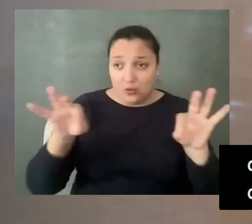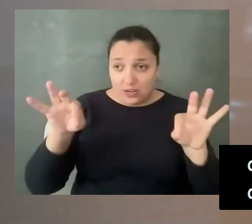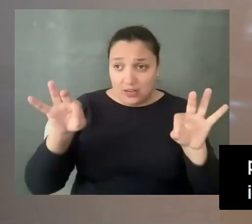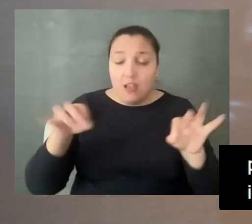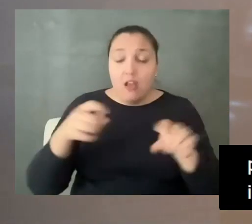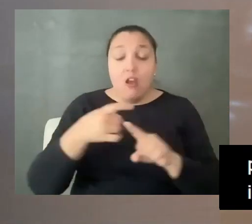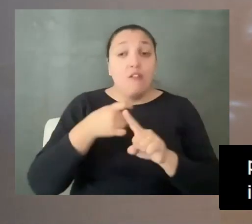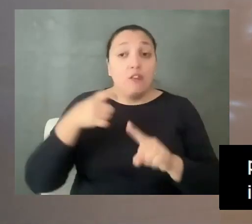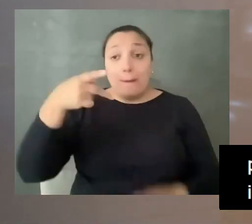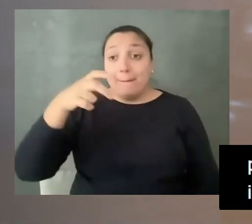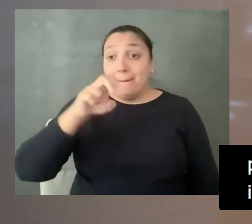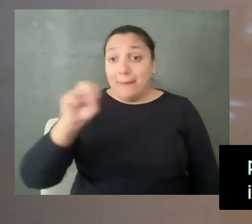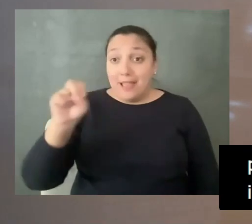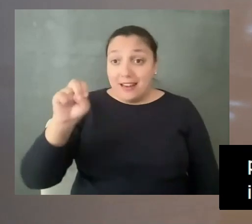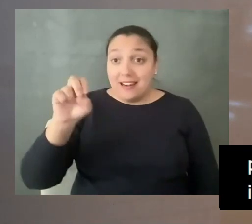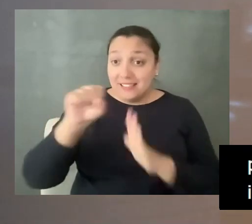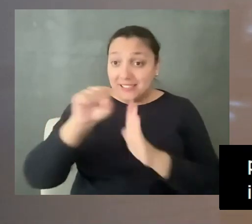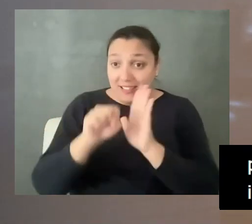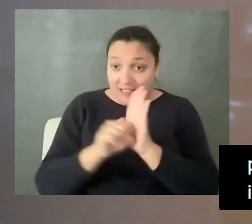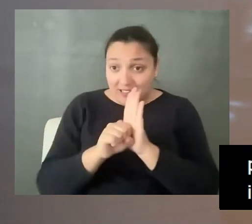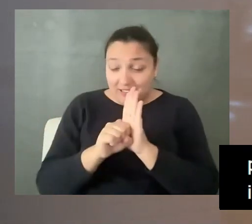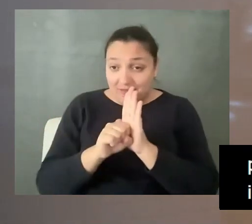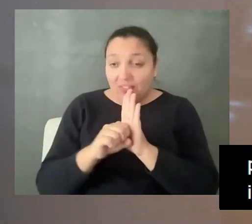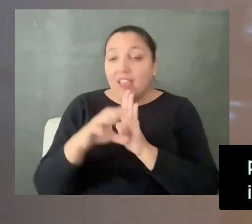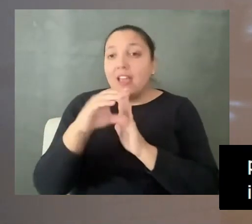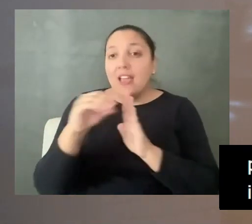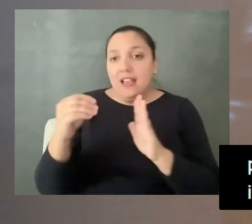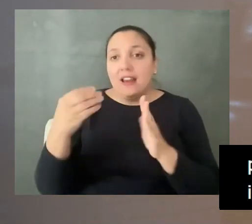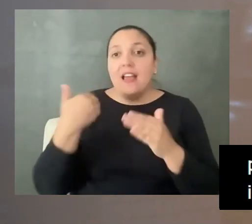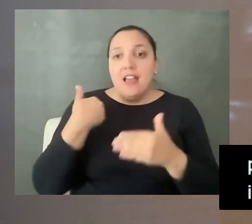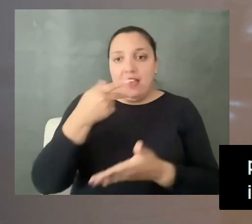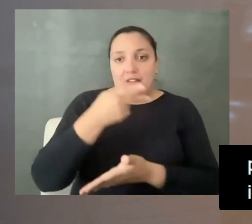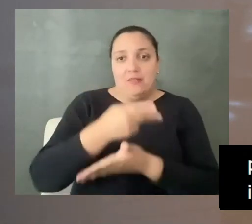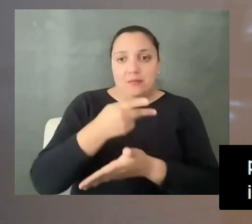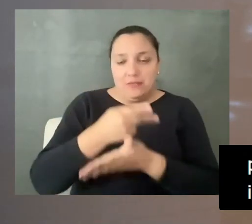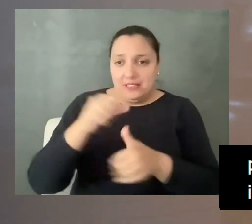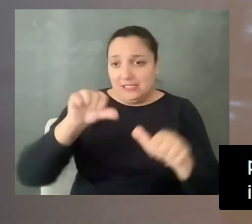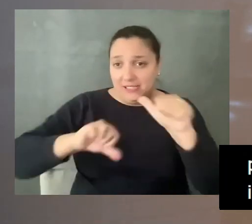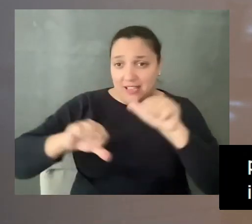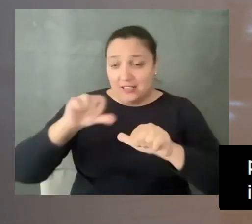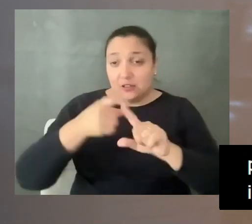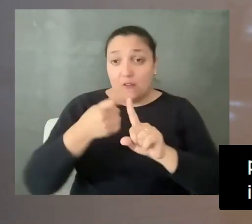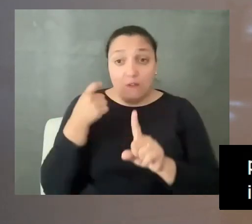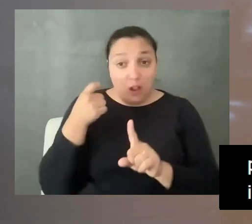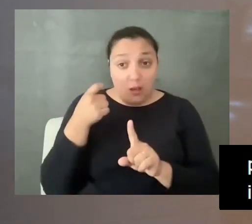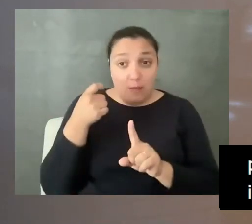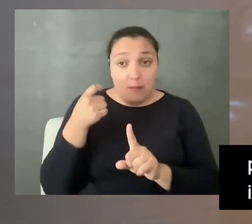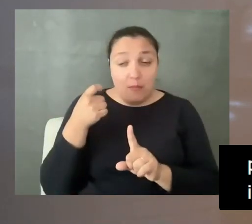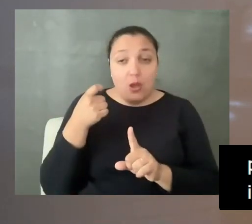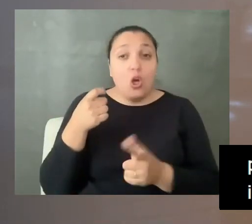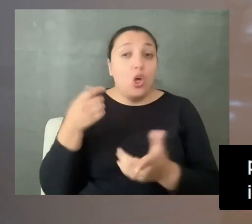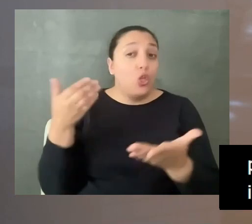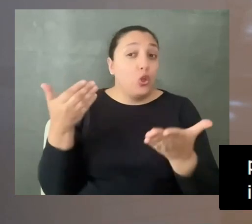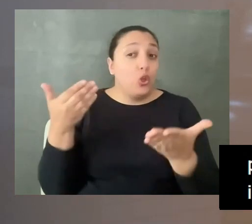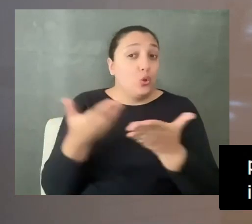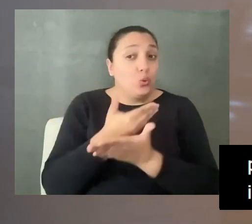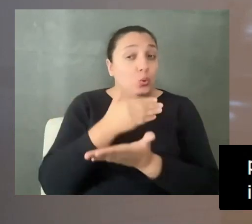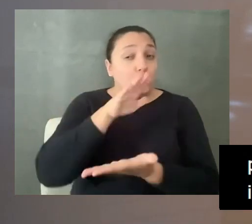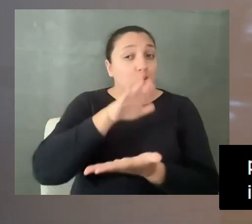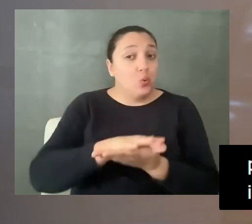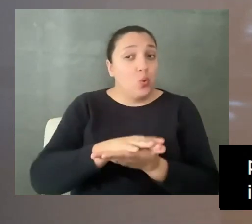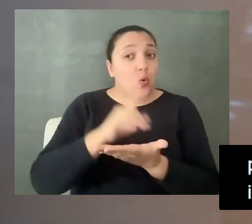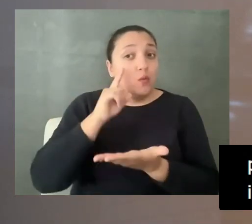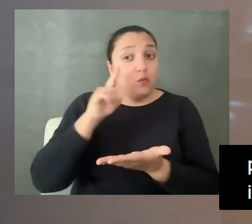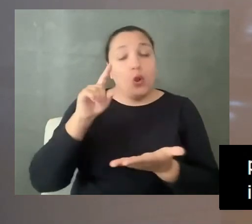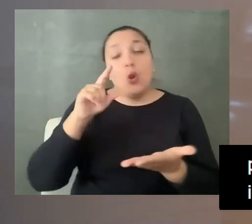Penn State and holds a Master of Science degree from the New School for Social Research and